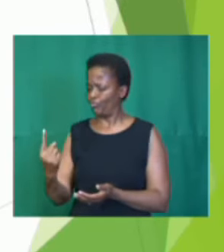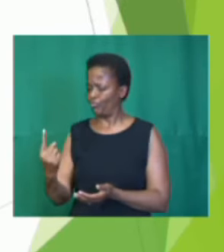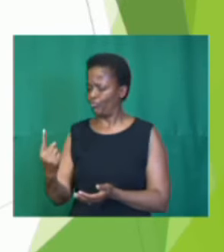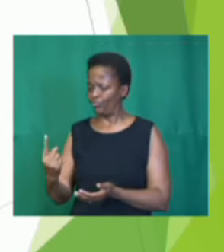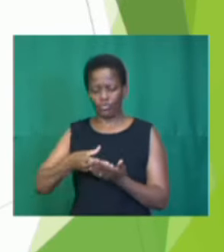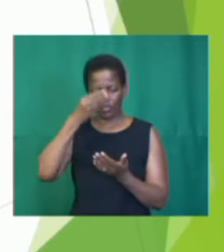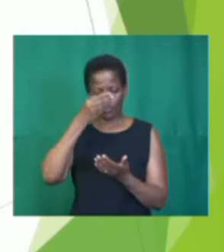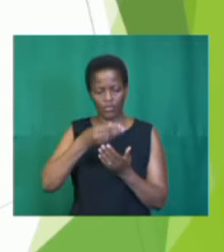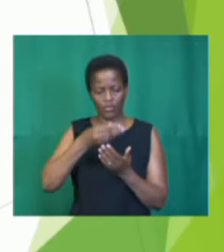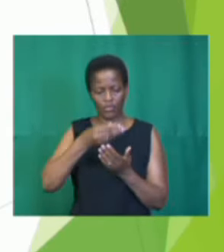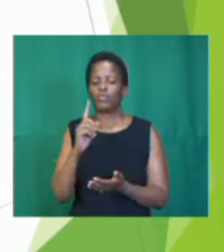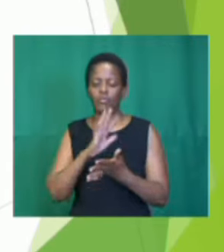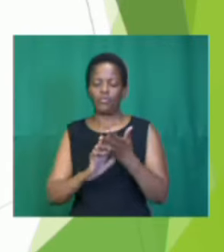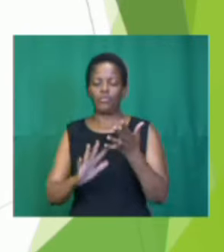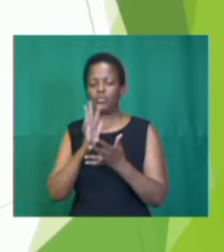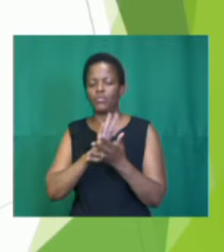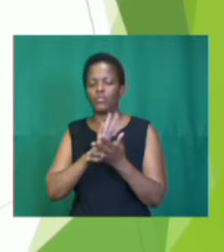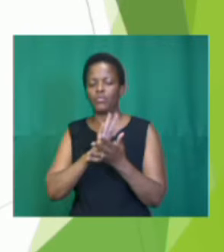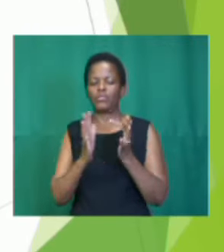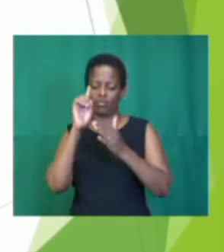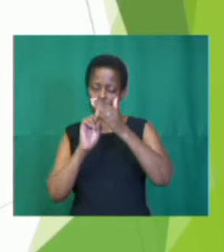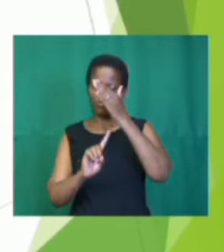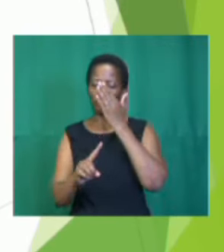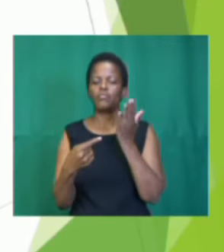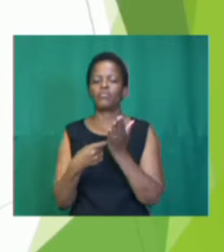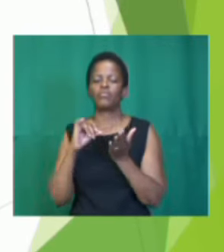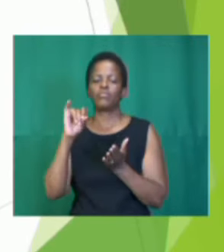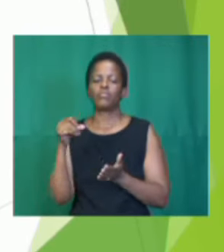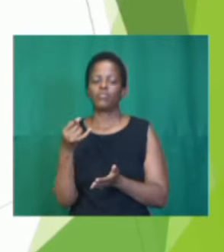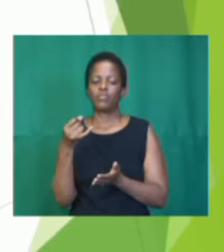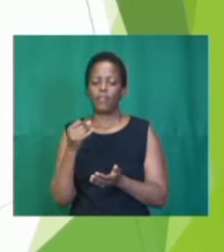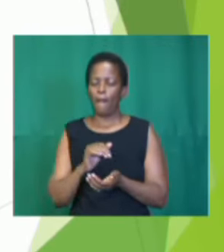story. The story is